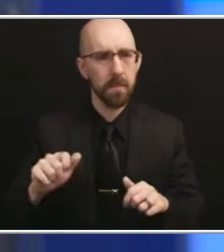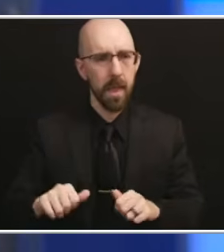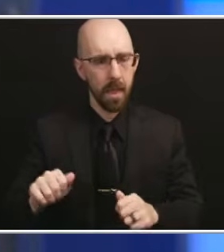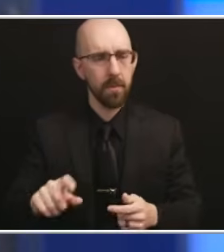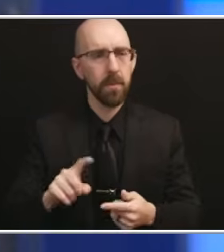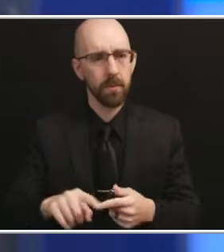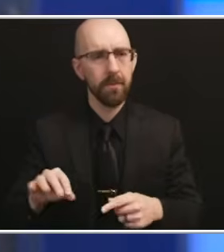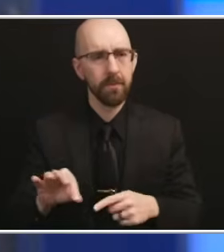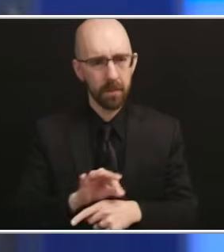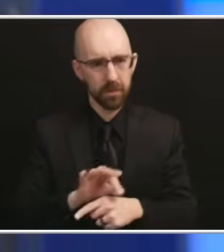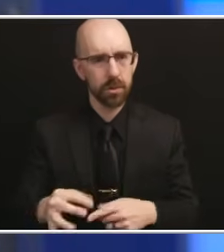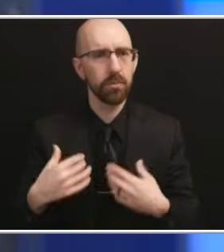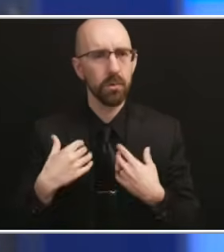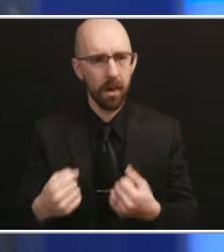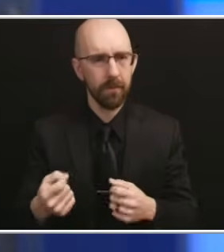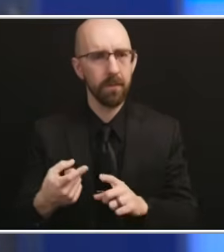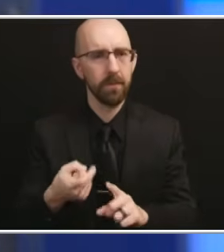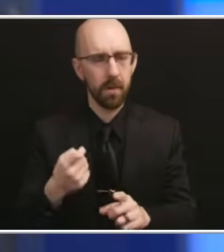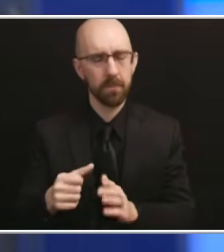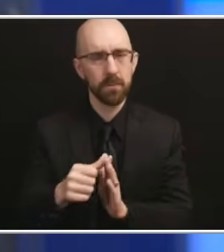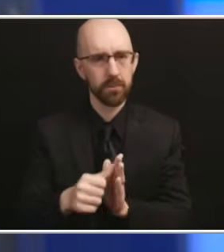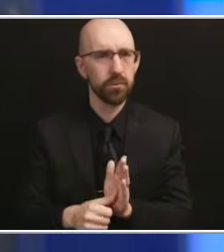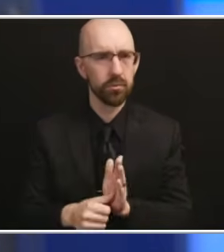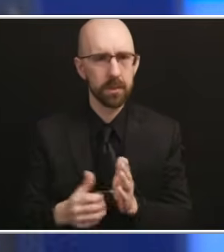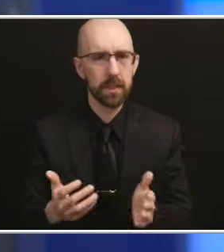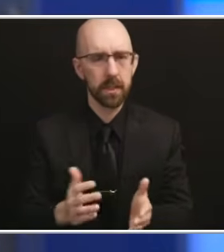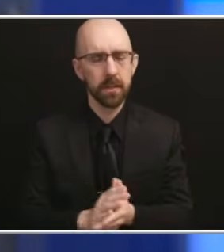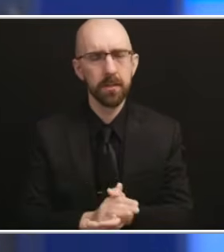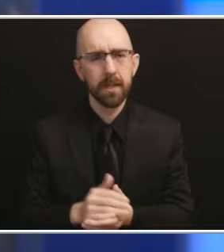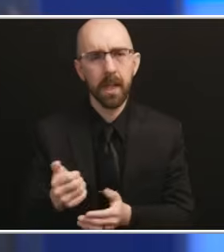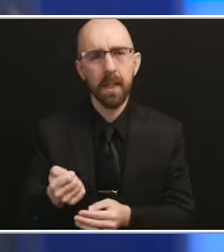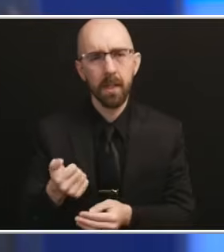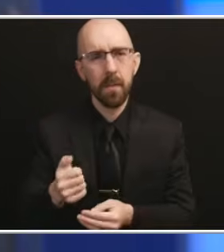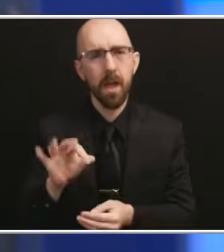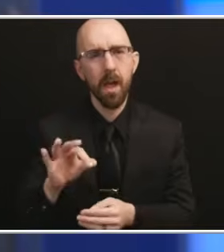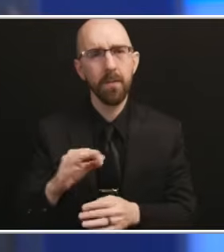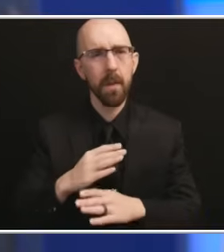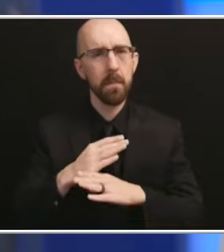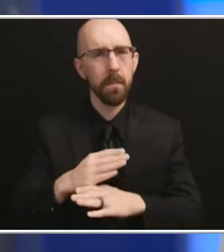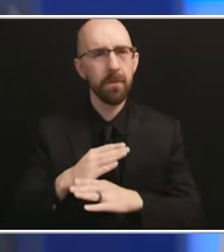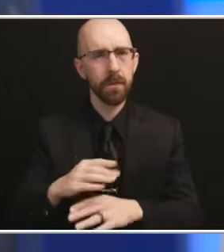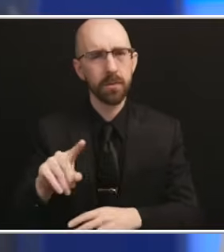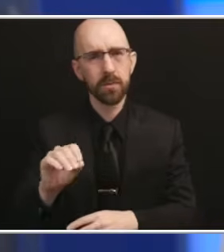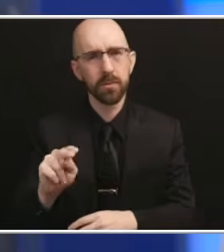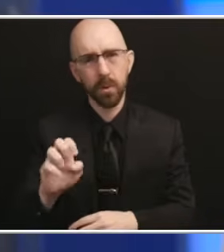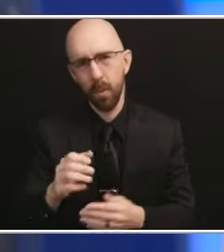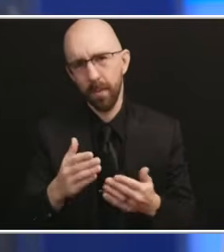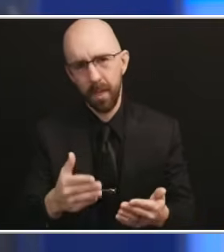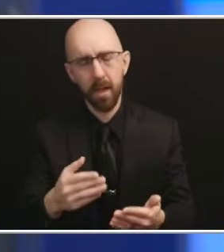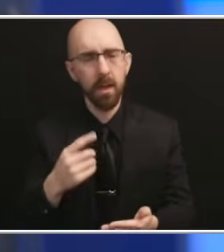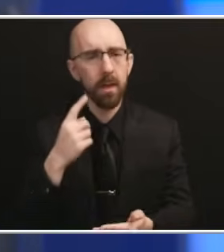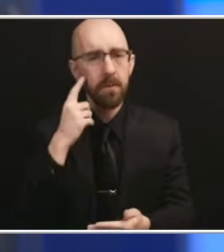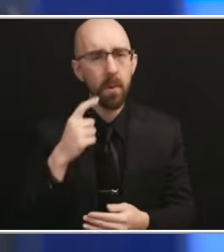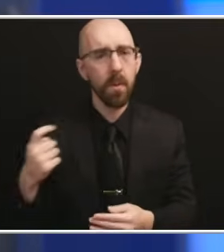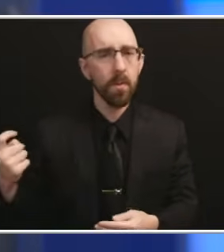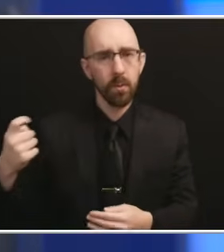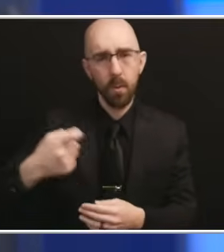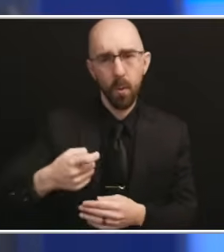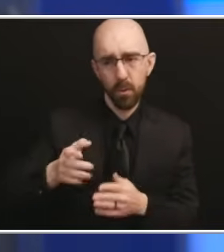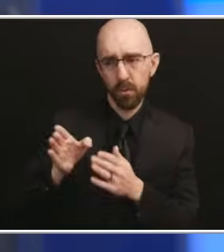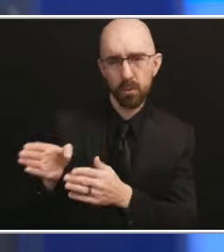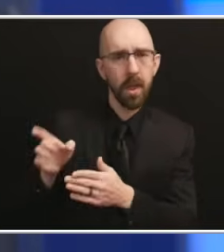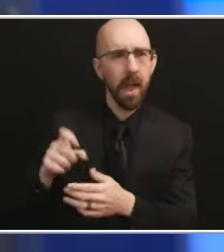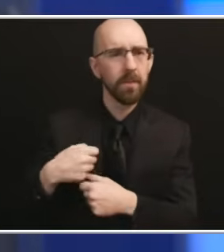and recover from the surgery, and there's a little bit of a buffer zone there. And then for the donor, you got to make sure they have